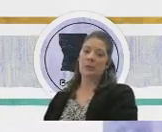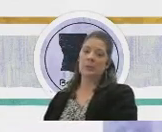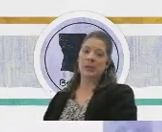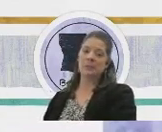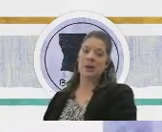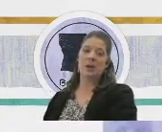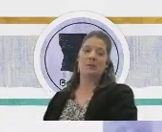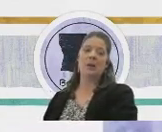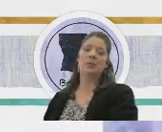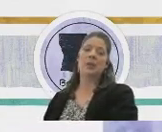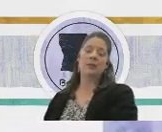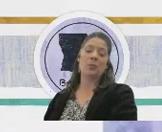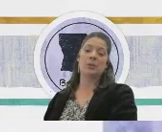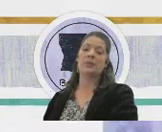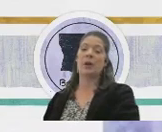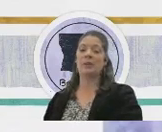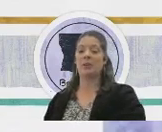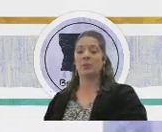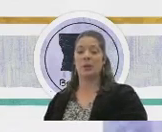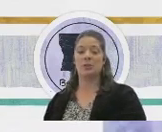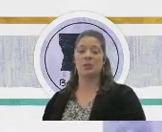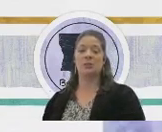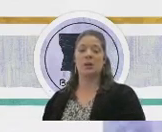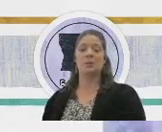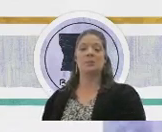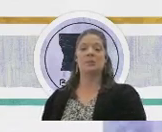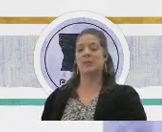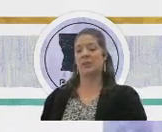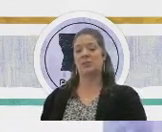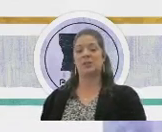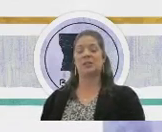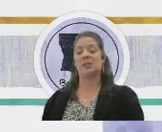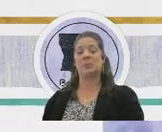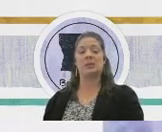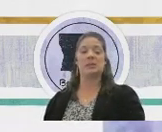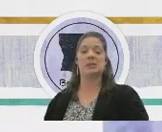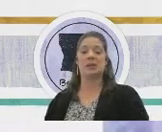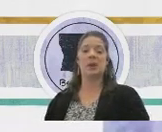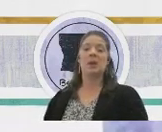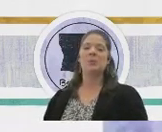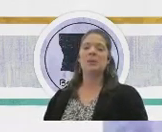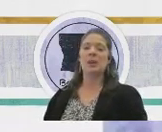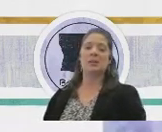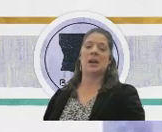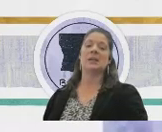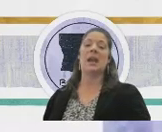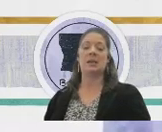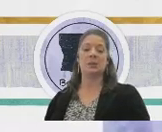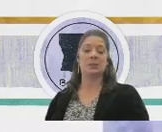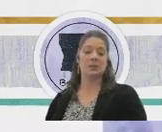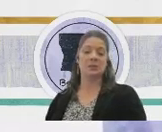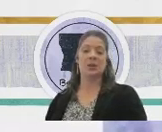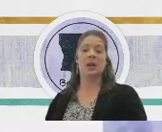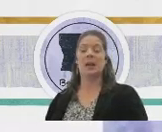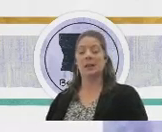with your legal team. And then, of course, if you have any other questions specific to the CCCBC system, please contact